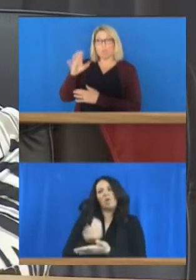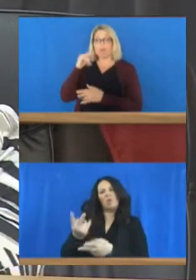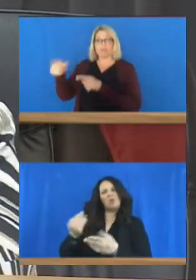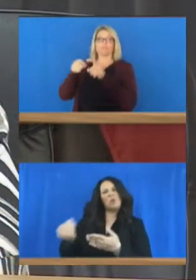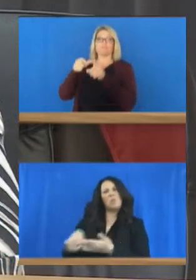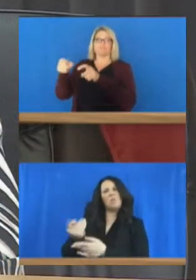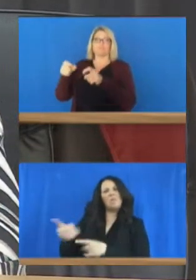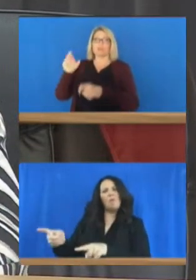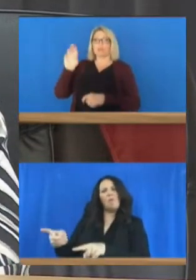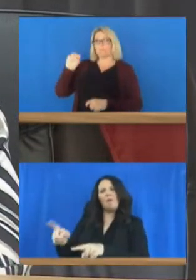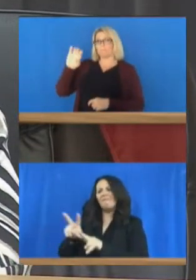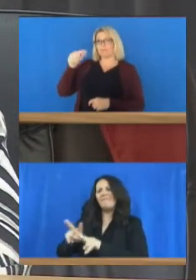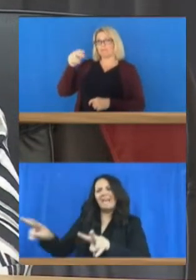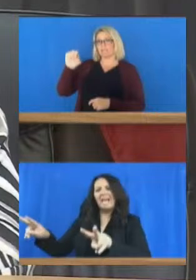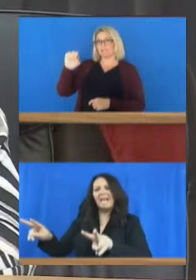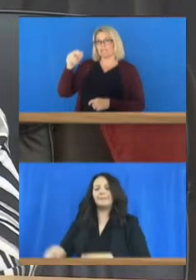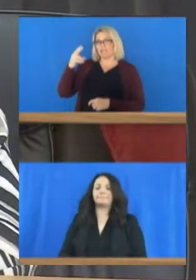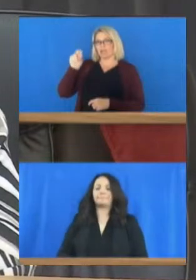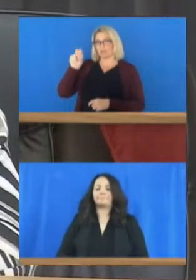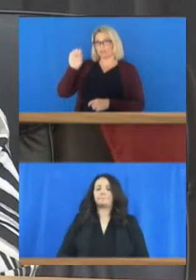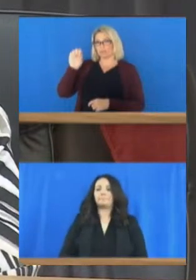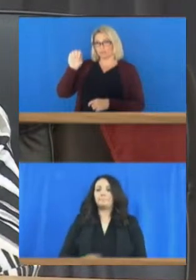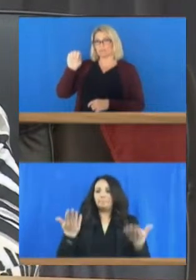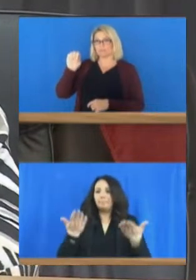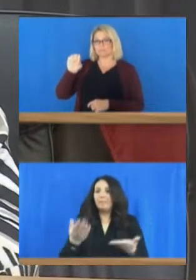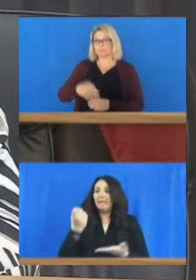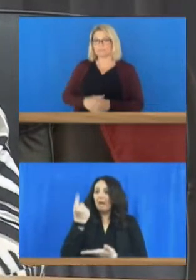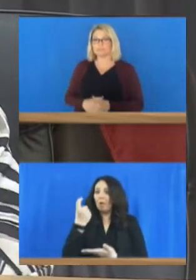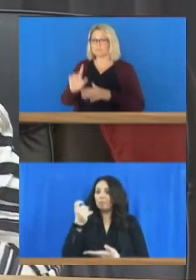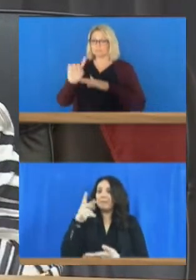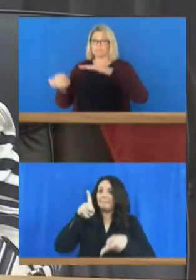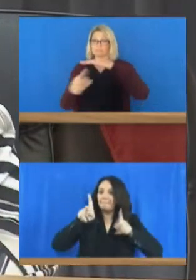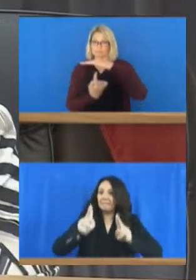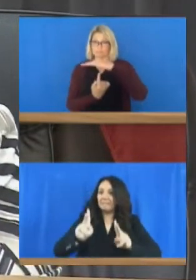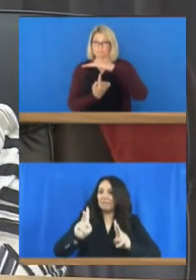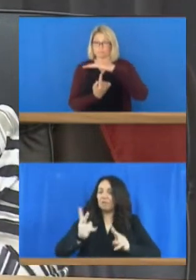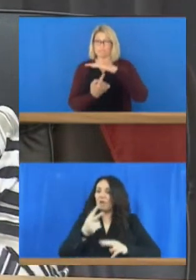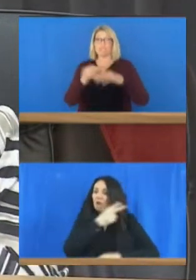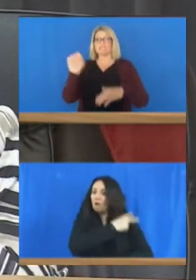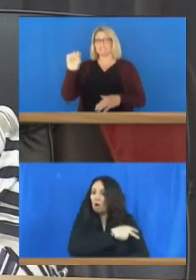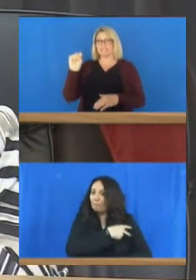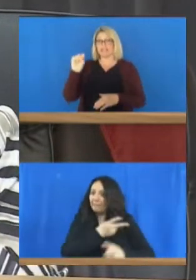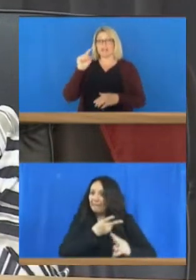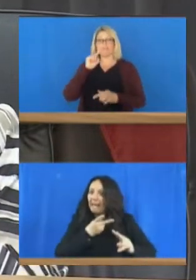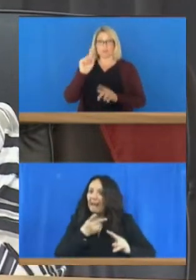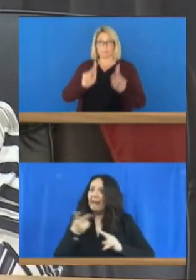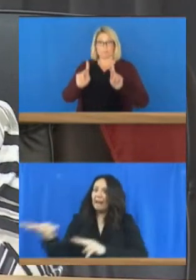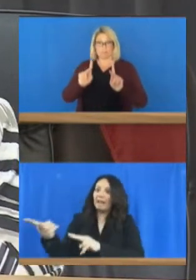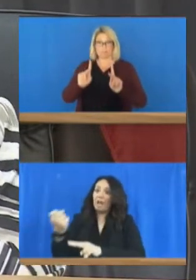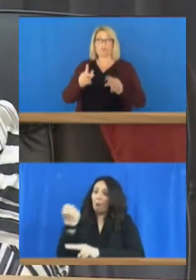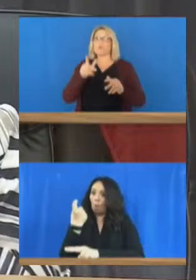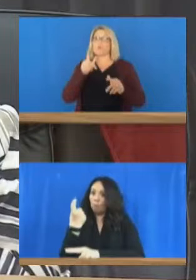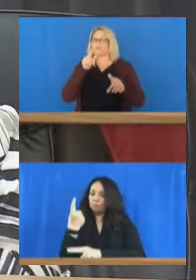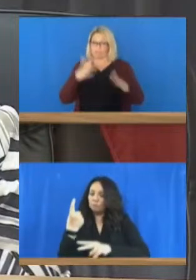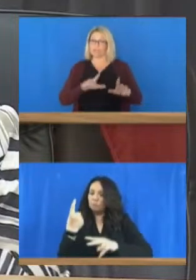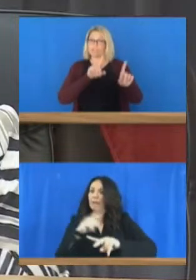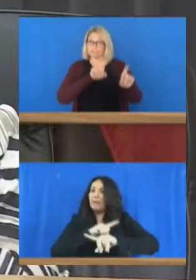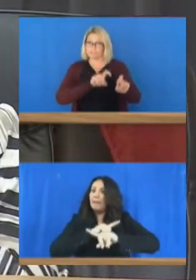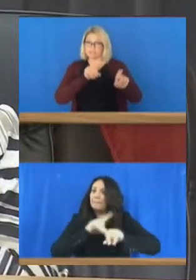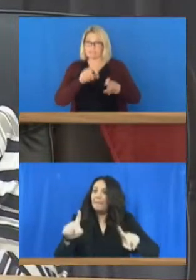negative since the outbreak began. I also want to draw your attention to a change in how our vaccination rate is reported. We